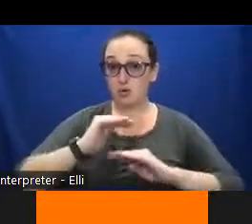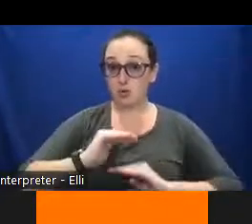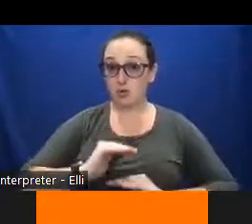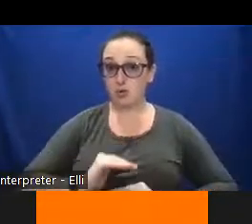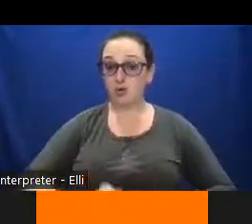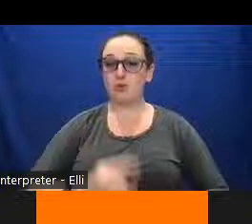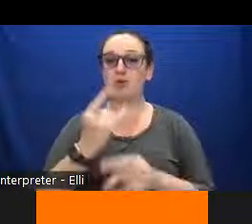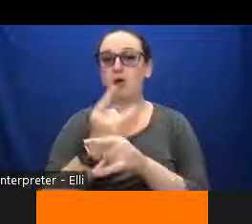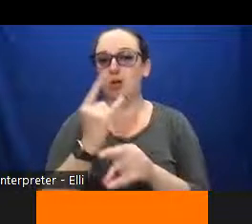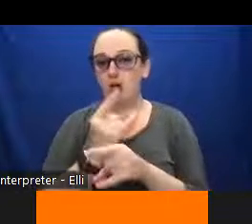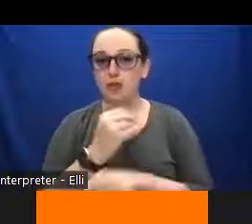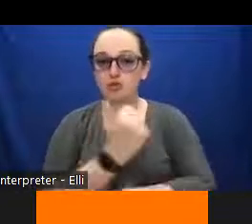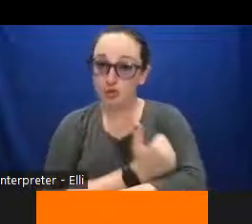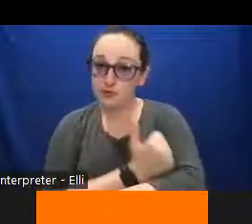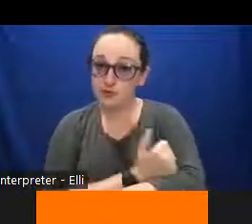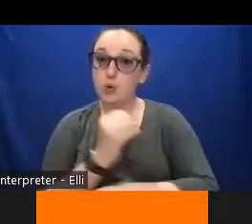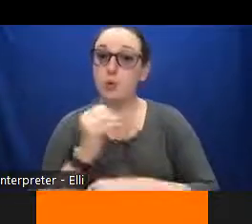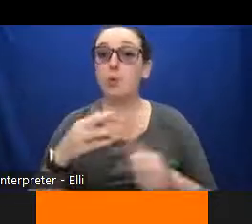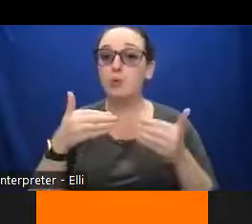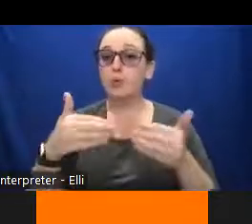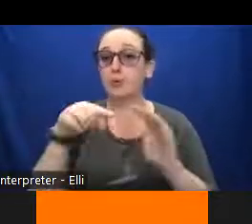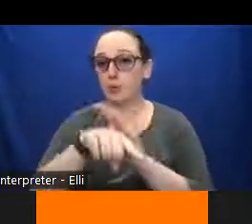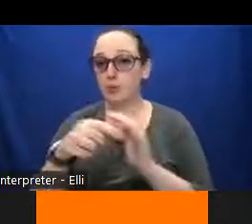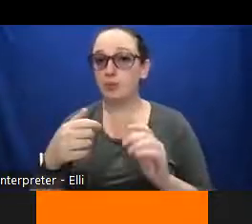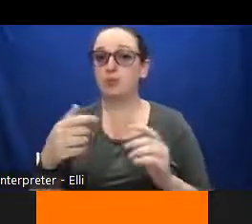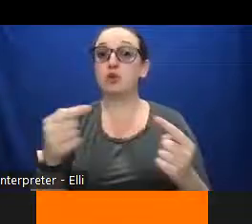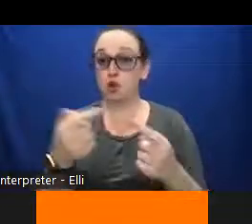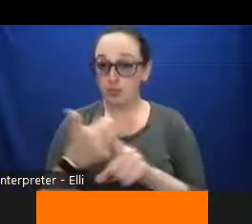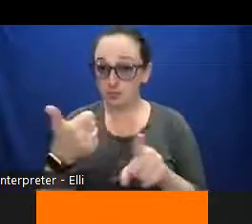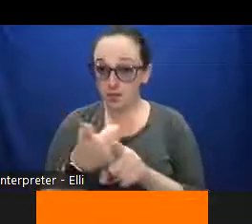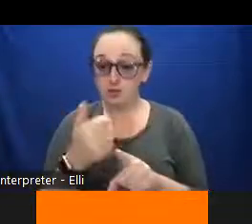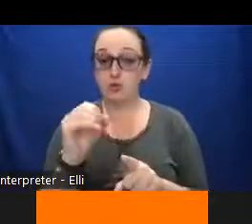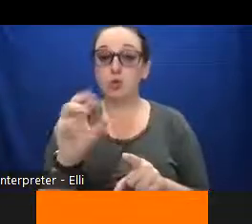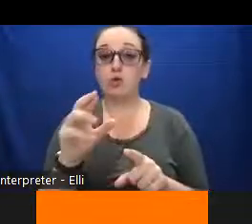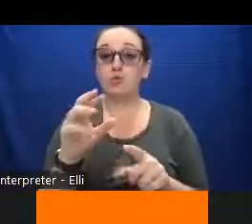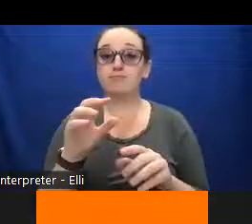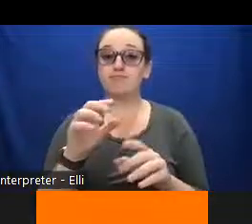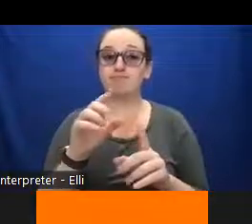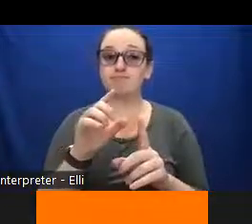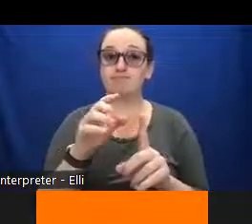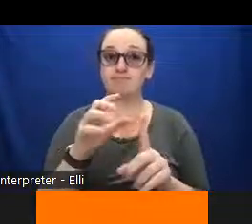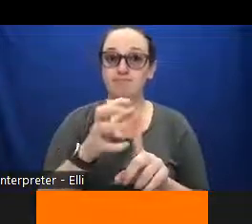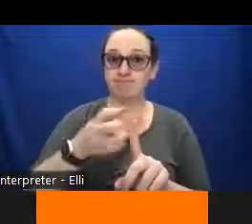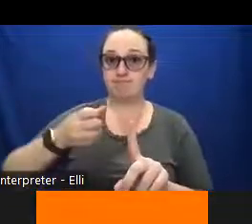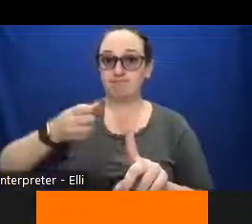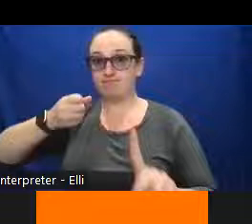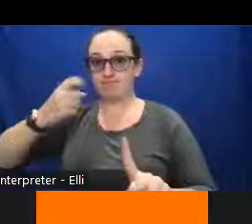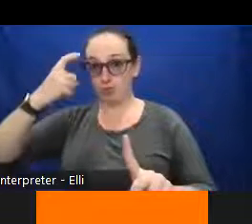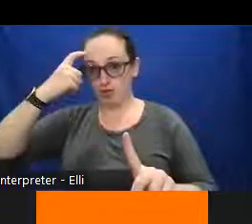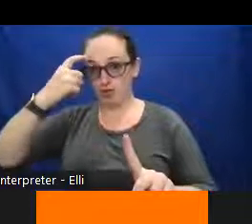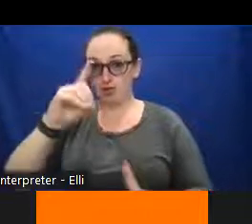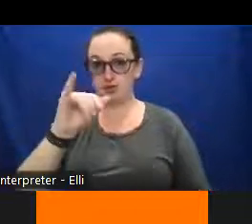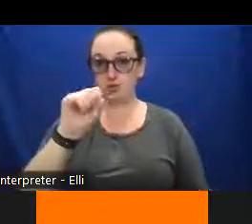out memories, or self-harm, or dissociation when a person's mind detaches from reality. Indicators can